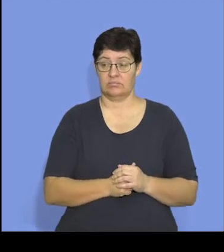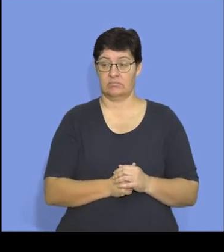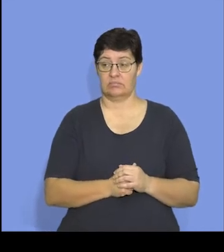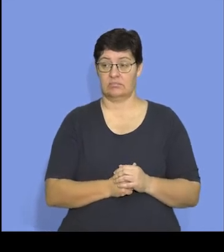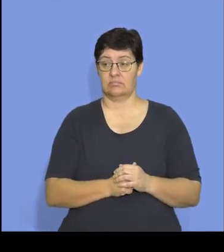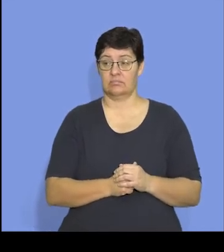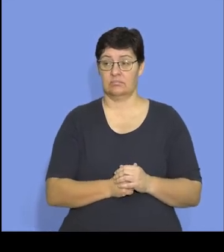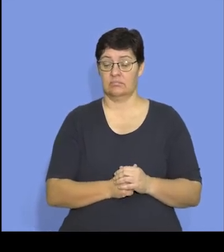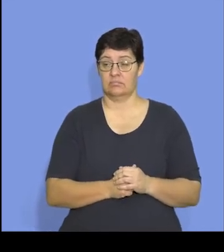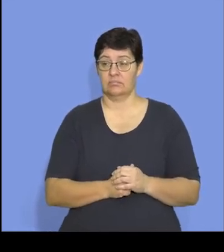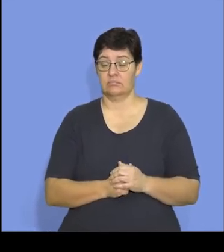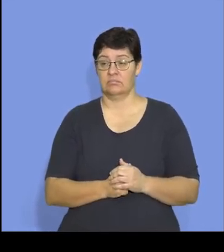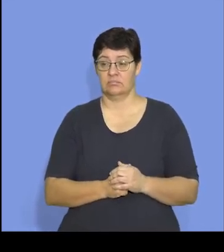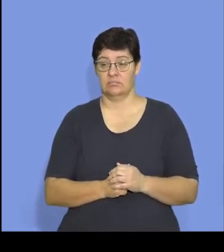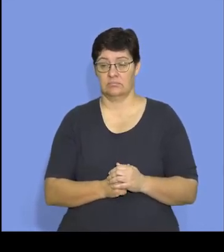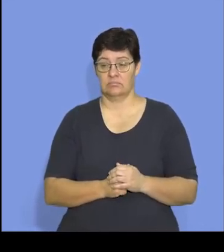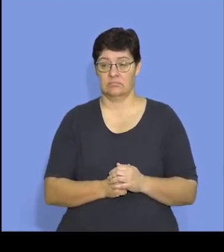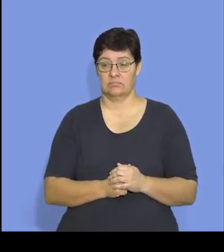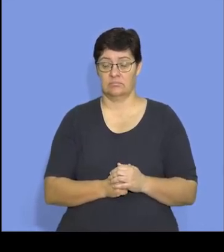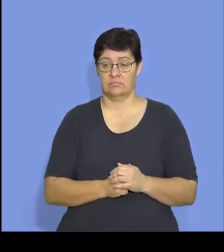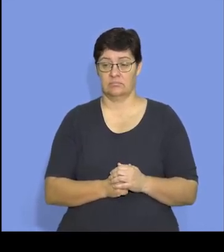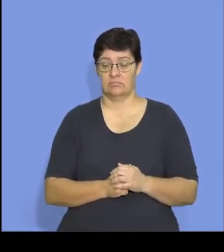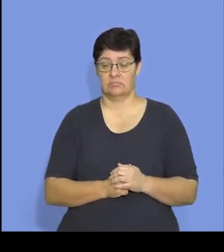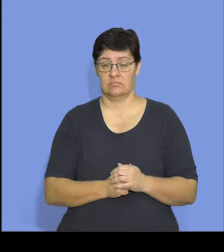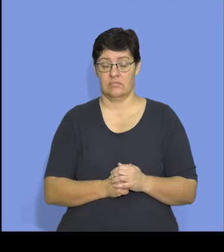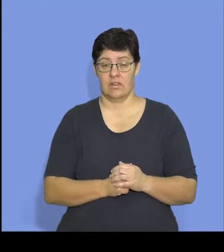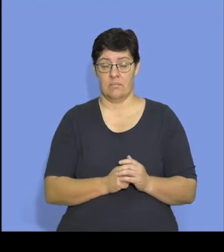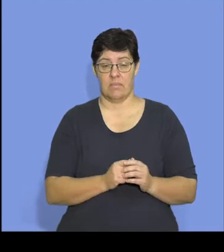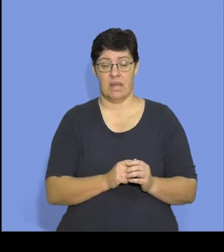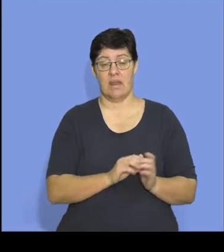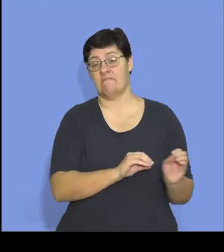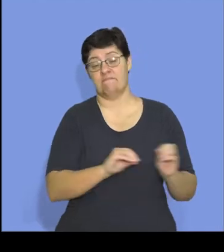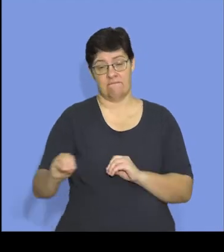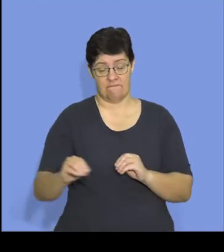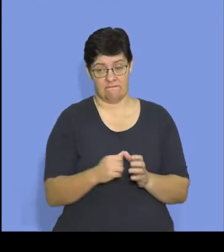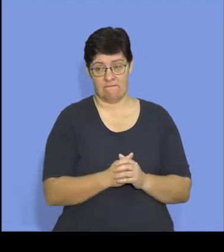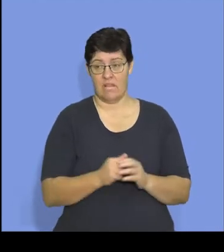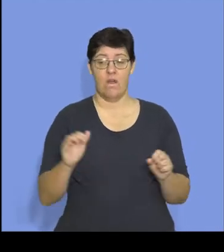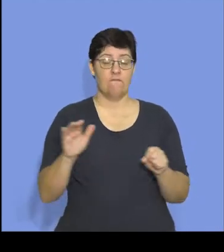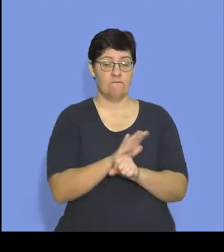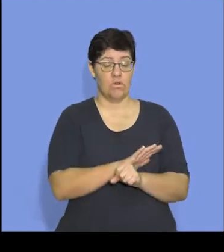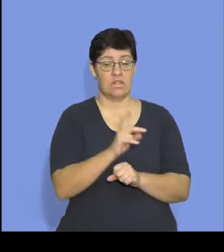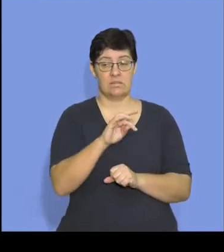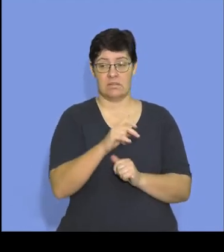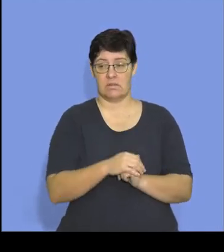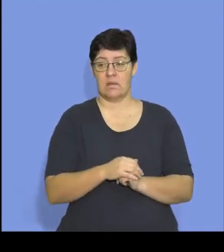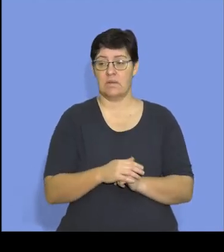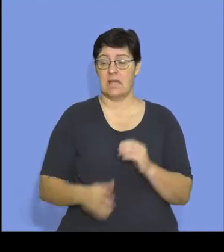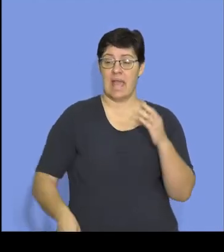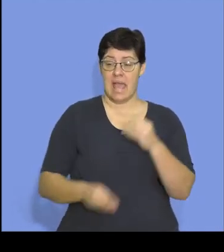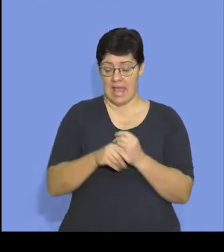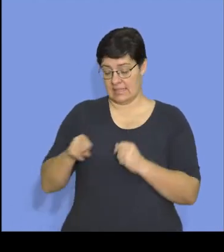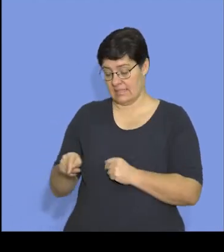times height, gives me the distance. If I want the total displacement, I have to add it to this